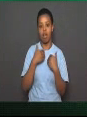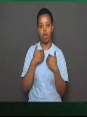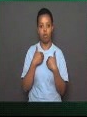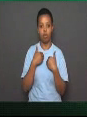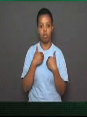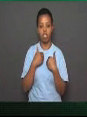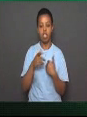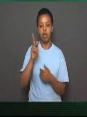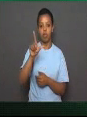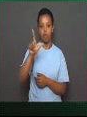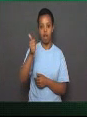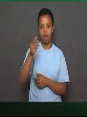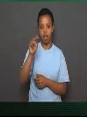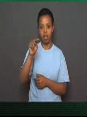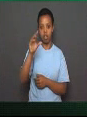on plankton.